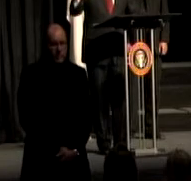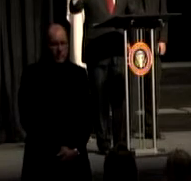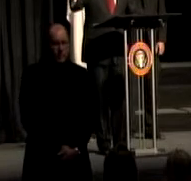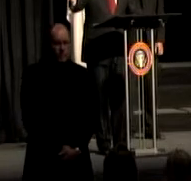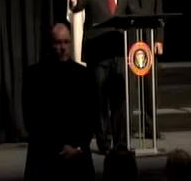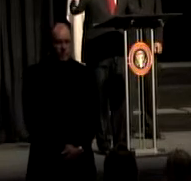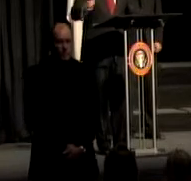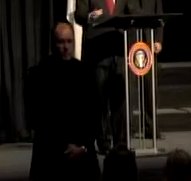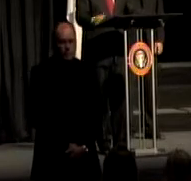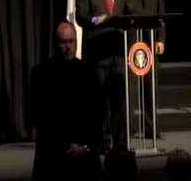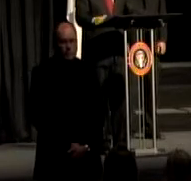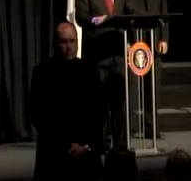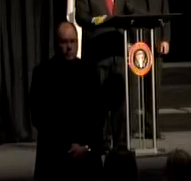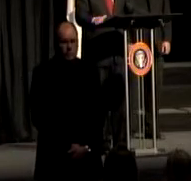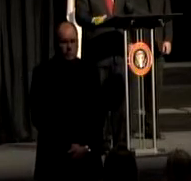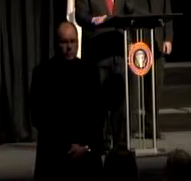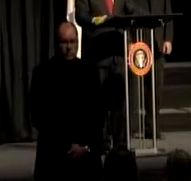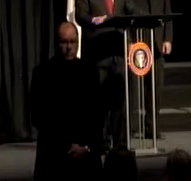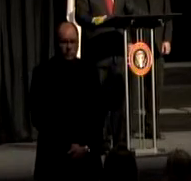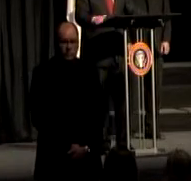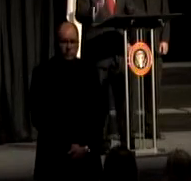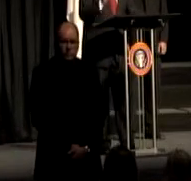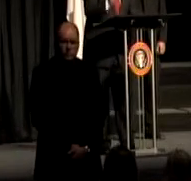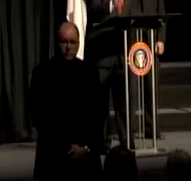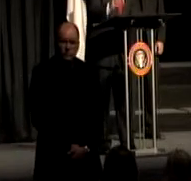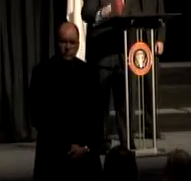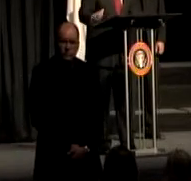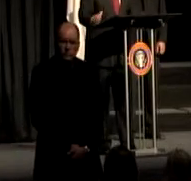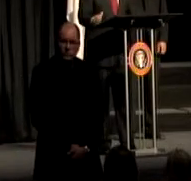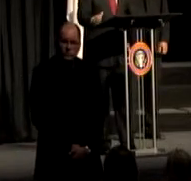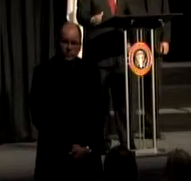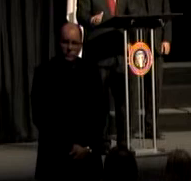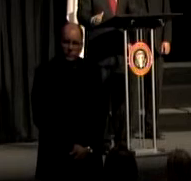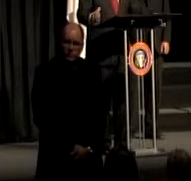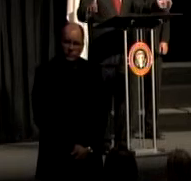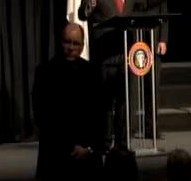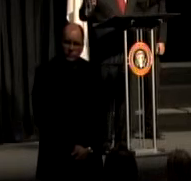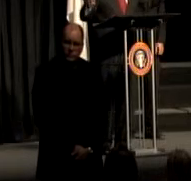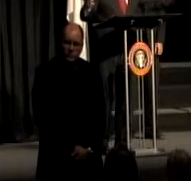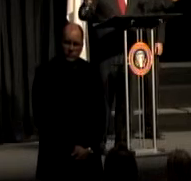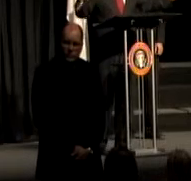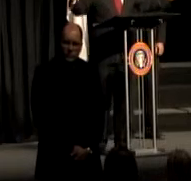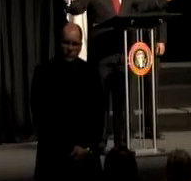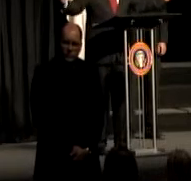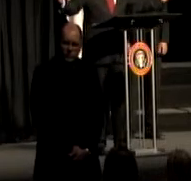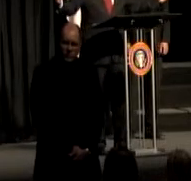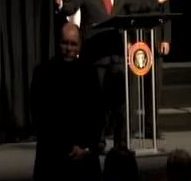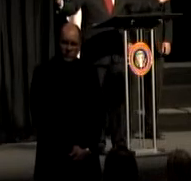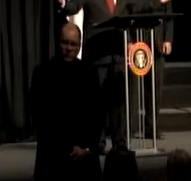what they are going through they have no idea what you are going through but when we are diverse